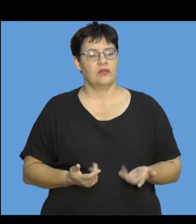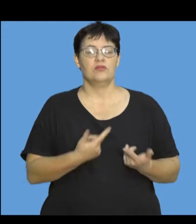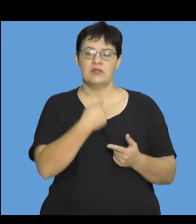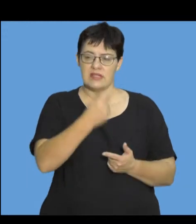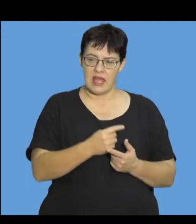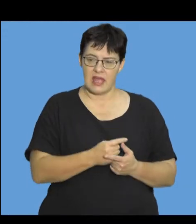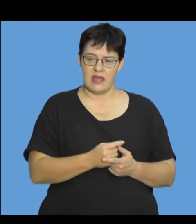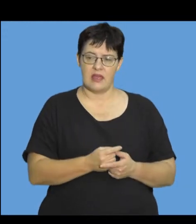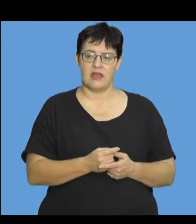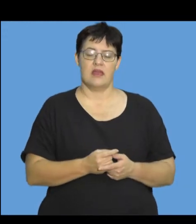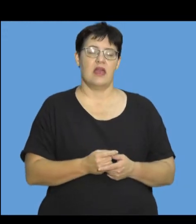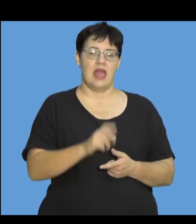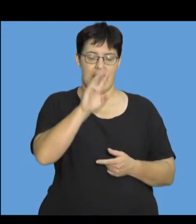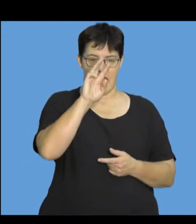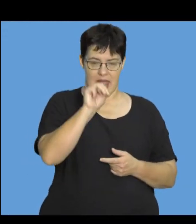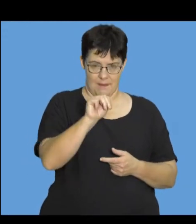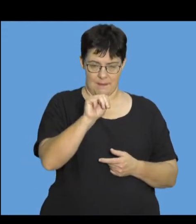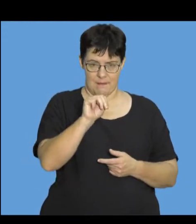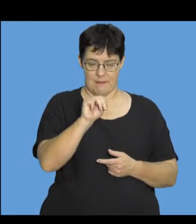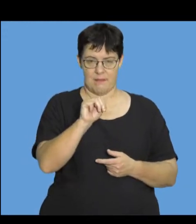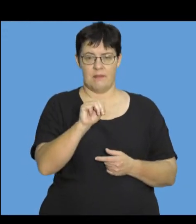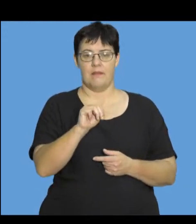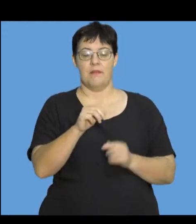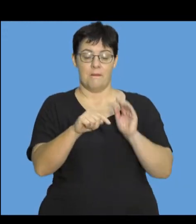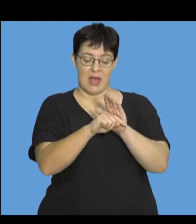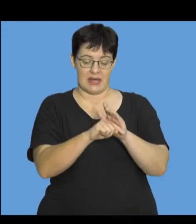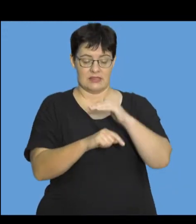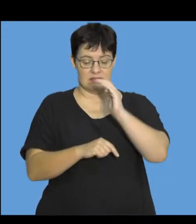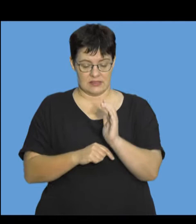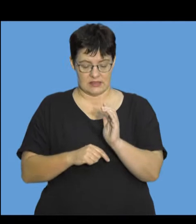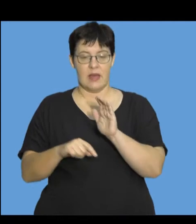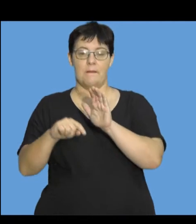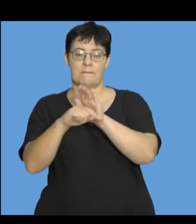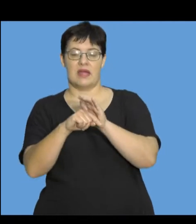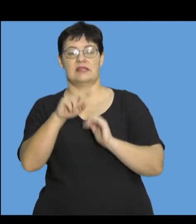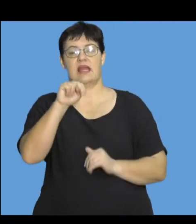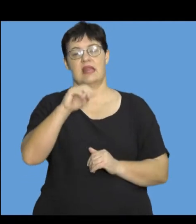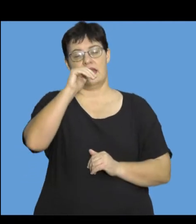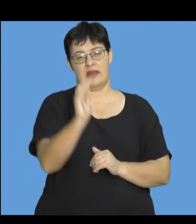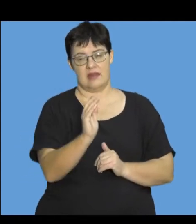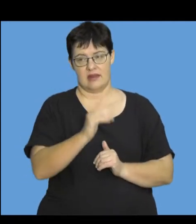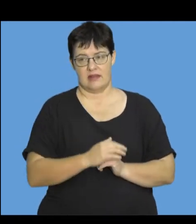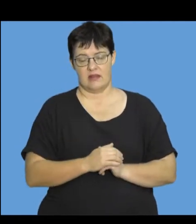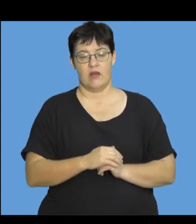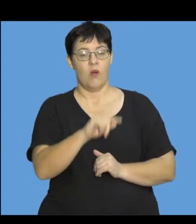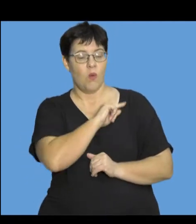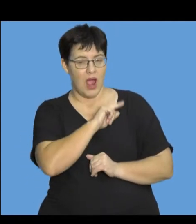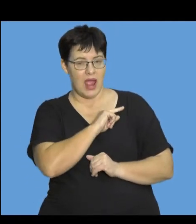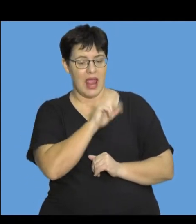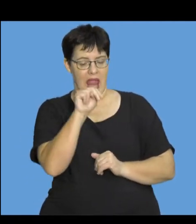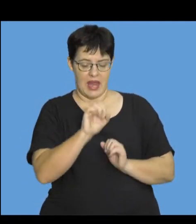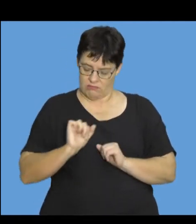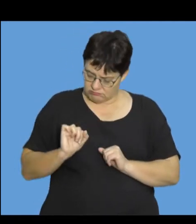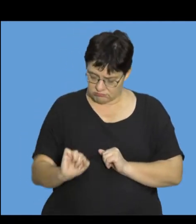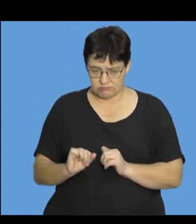means it needs to therefore be the m minus the negative n, because the n goes